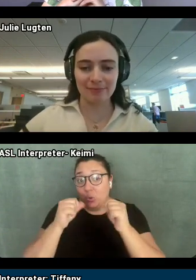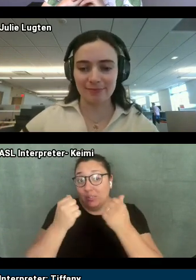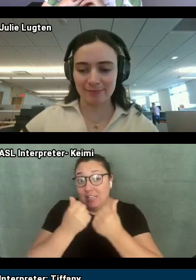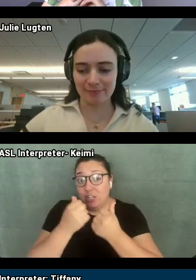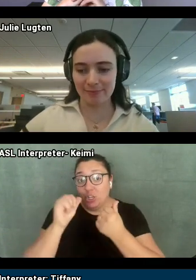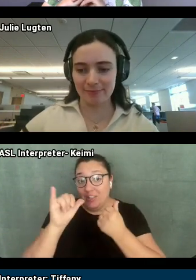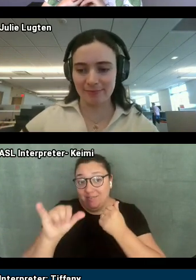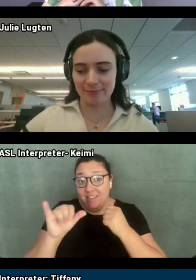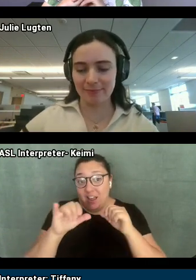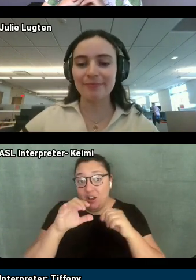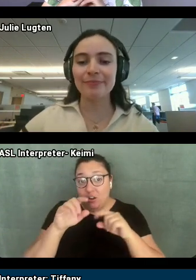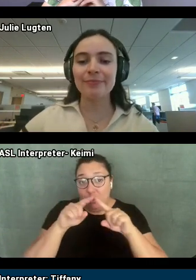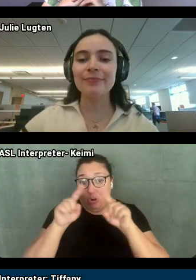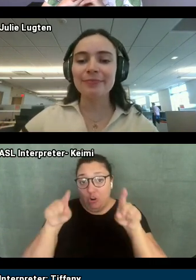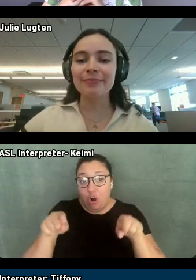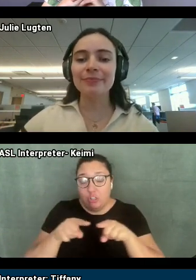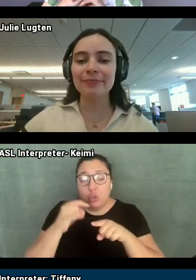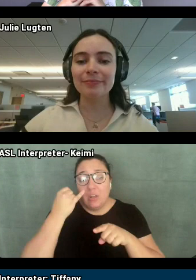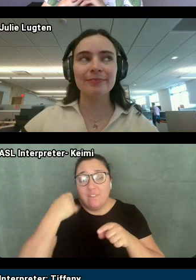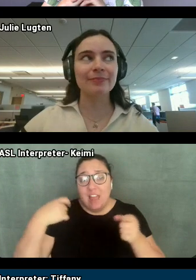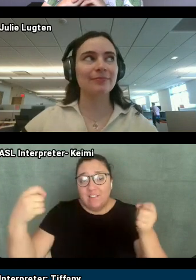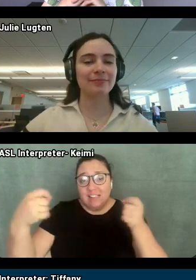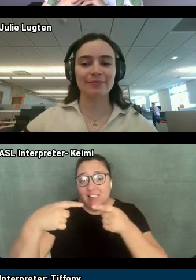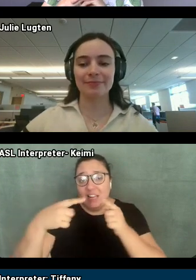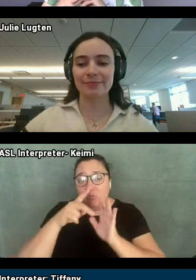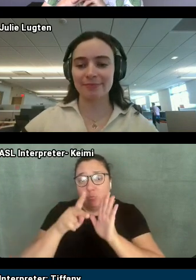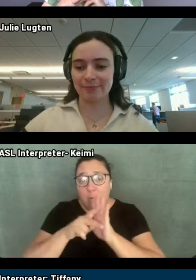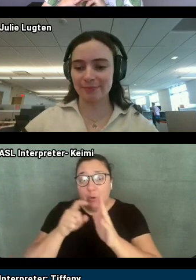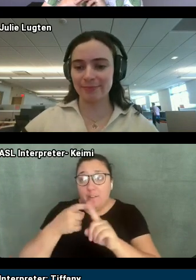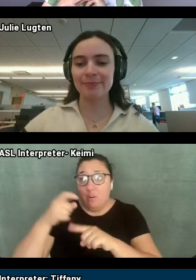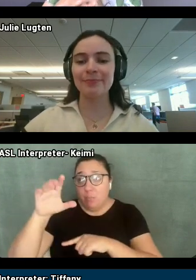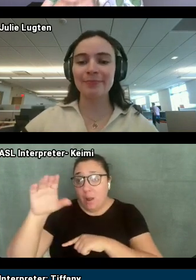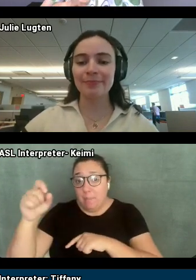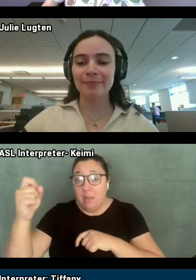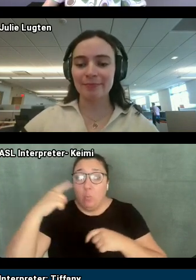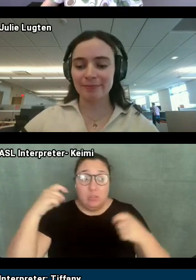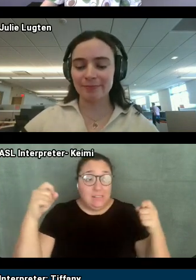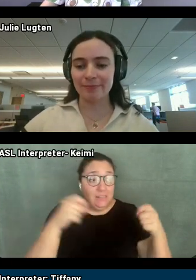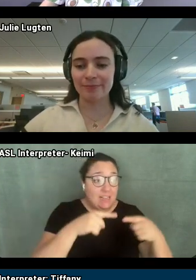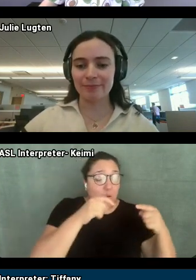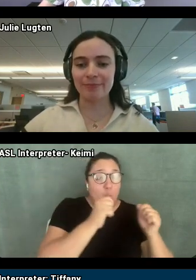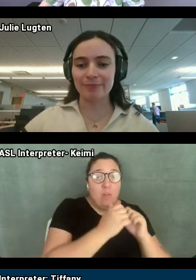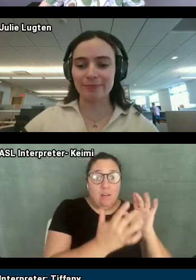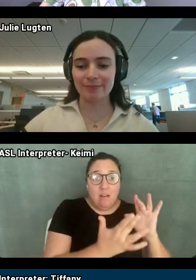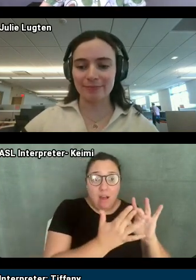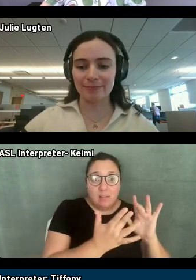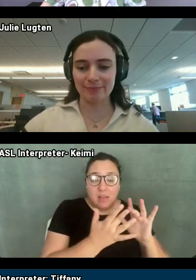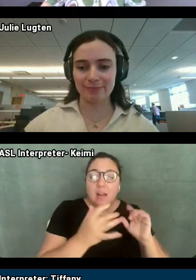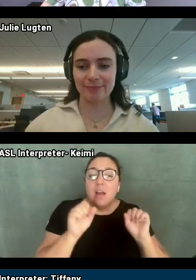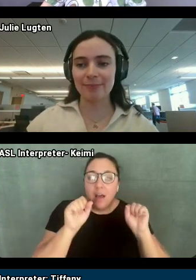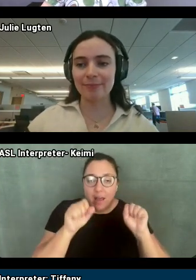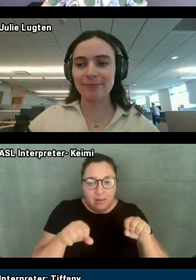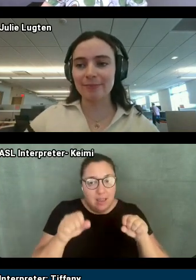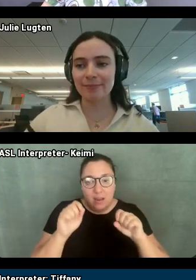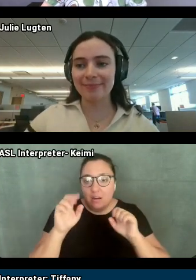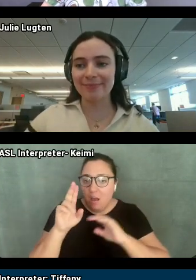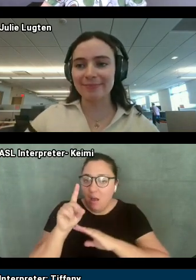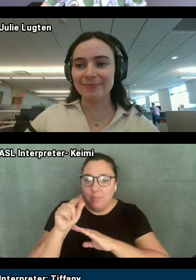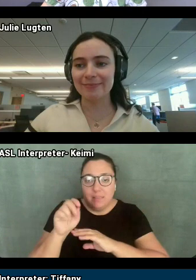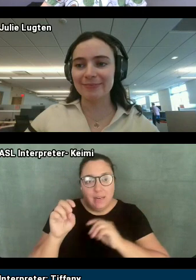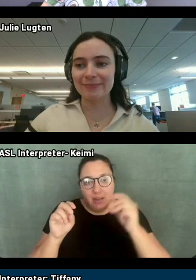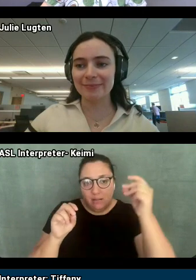So if I had a sync property from company syncing over to contact, I could update it right from the contact via